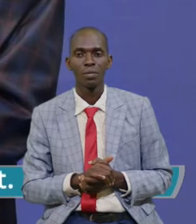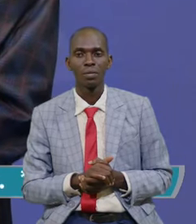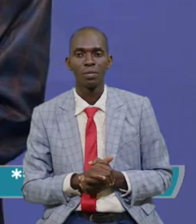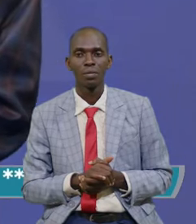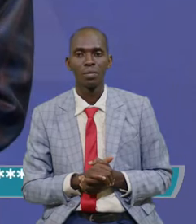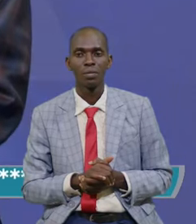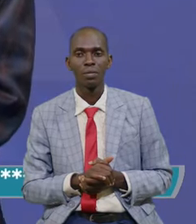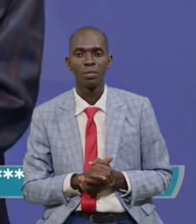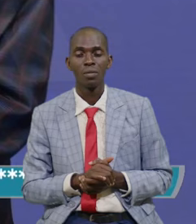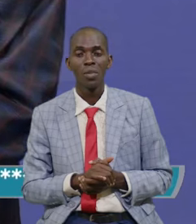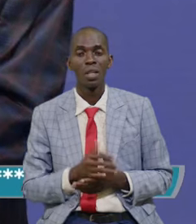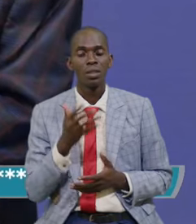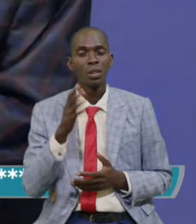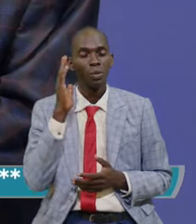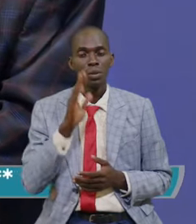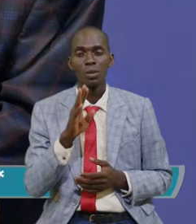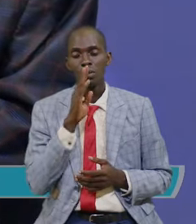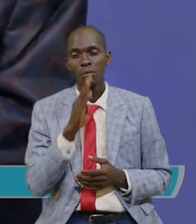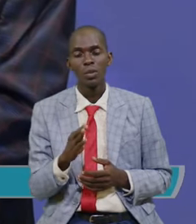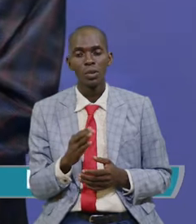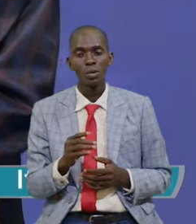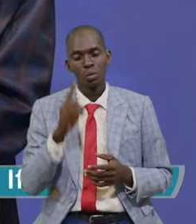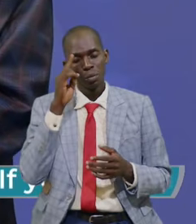+2 3 4 9 1 5 4 4 4 9 2 6 3. There'll be converts rally on Sunday.